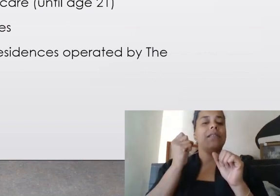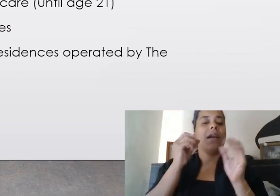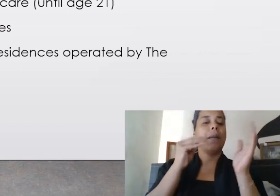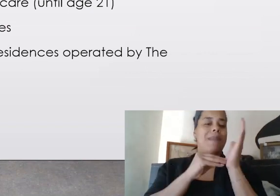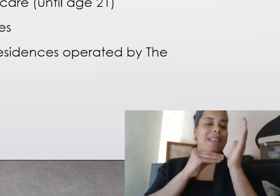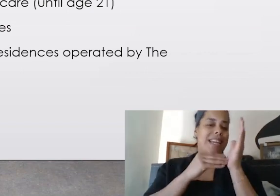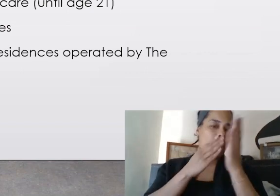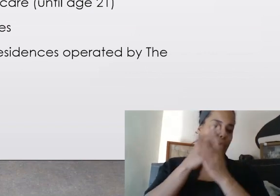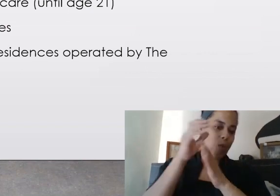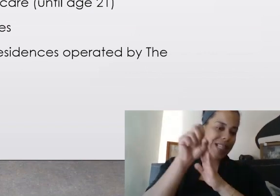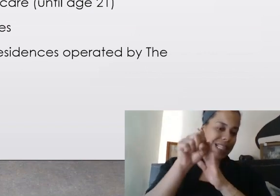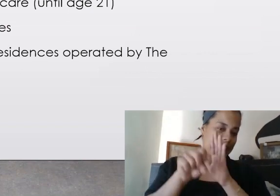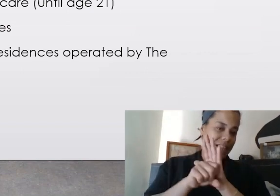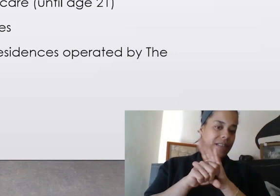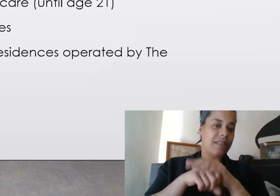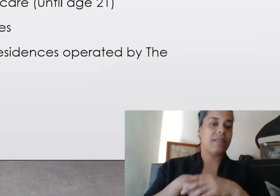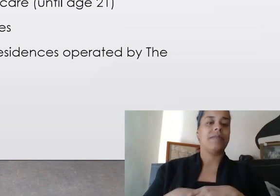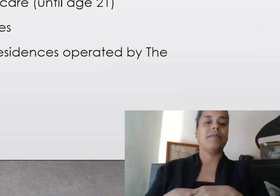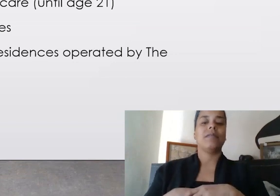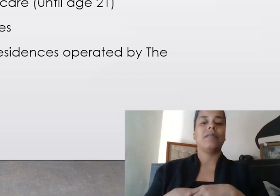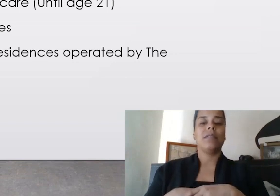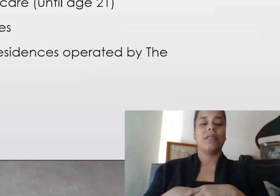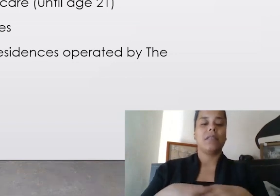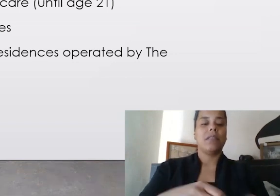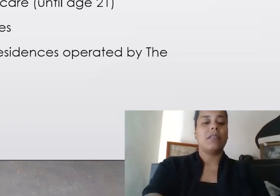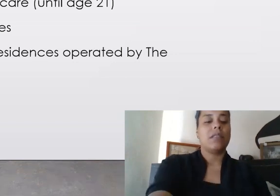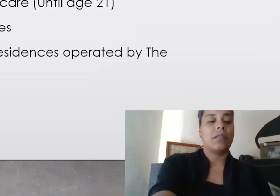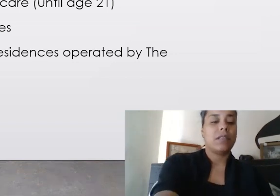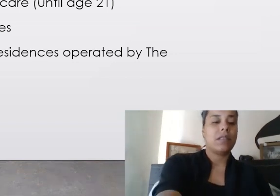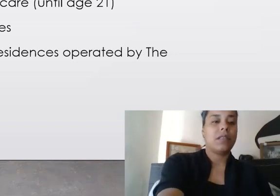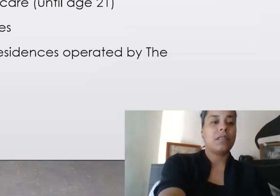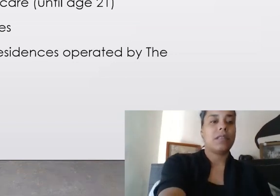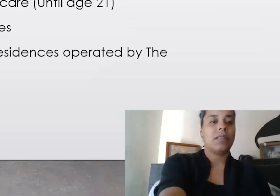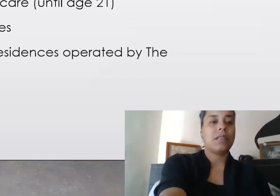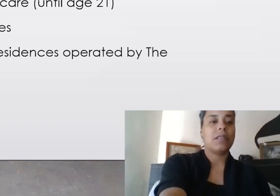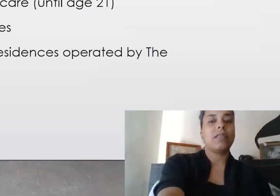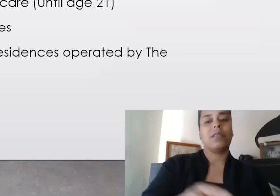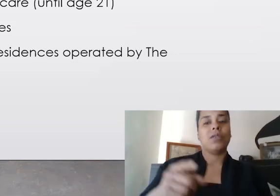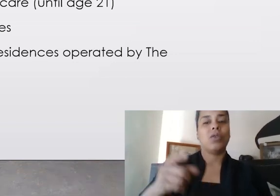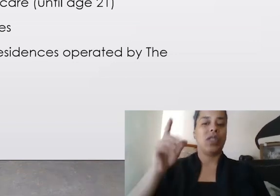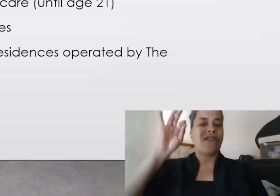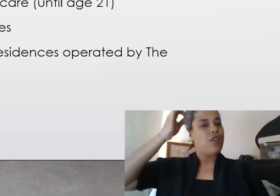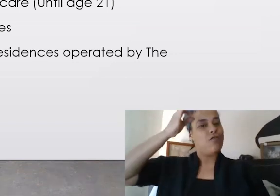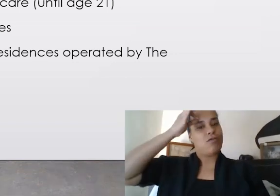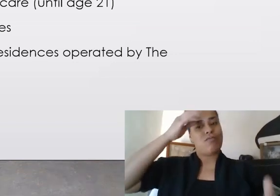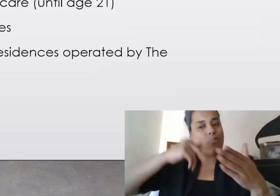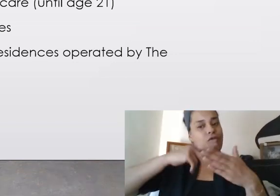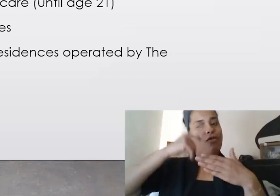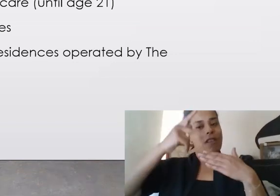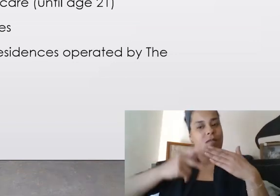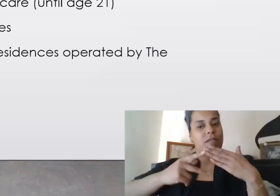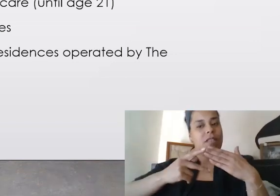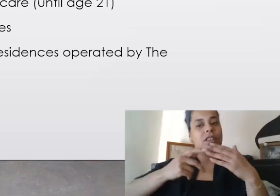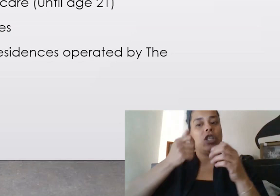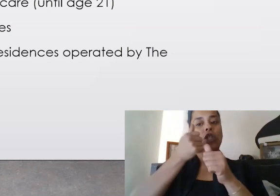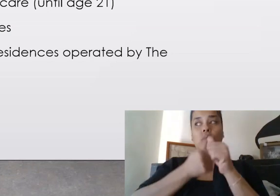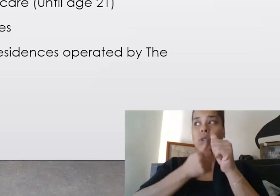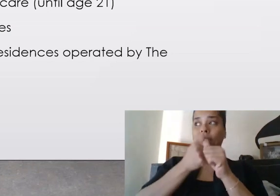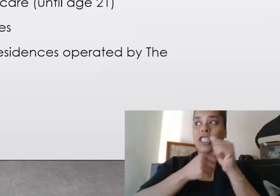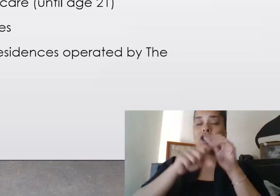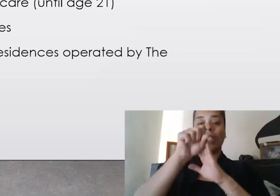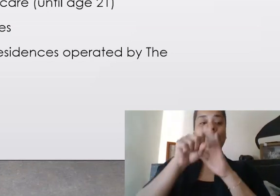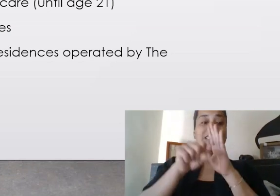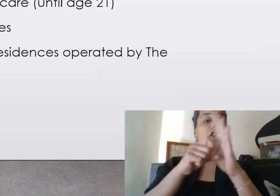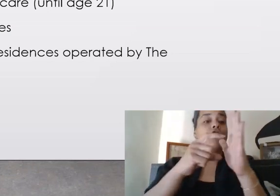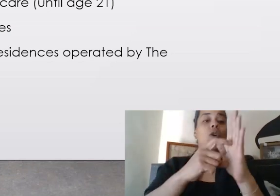So no, Medicaid is state federal program. So each state requirement is